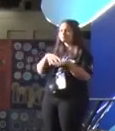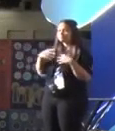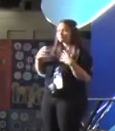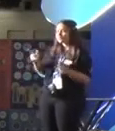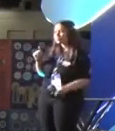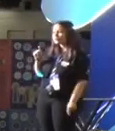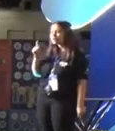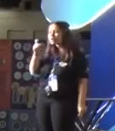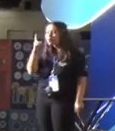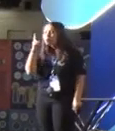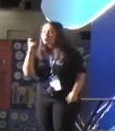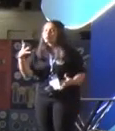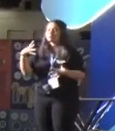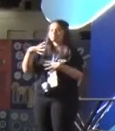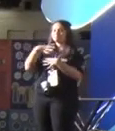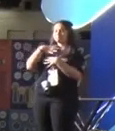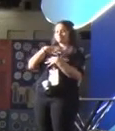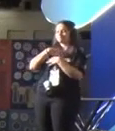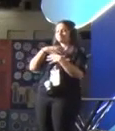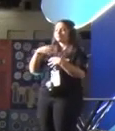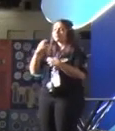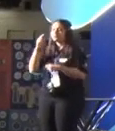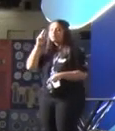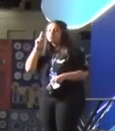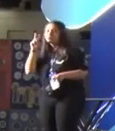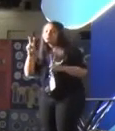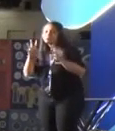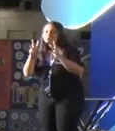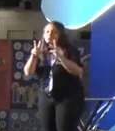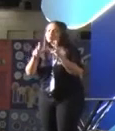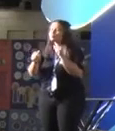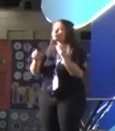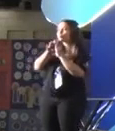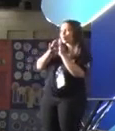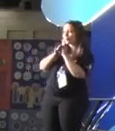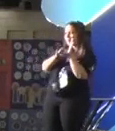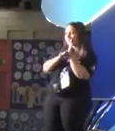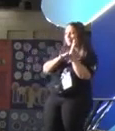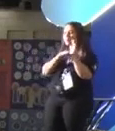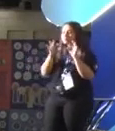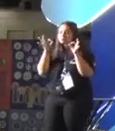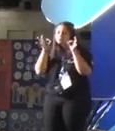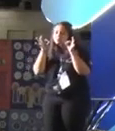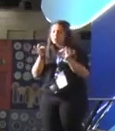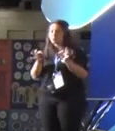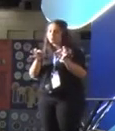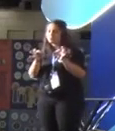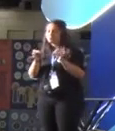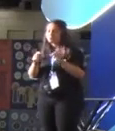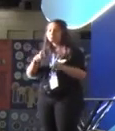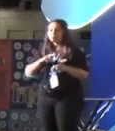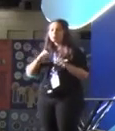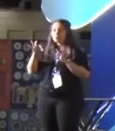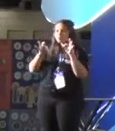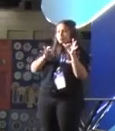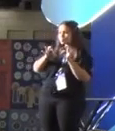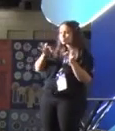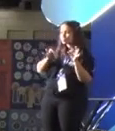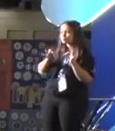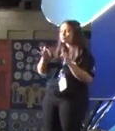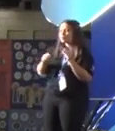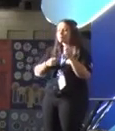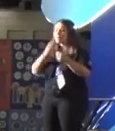down, because there is a specific mindset that goes with conspiracy theories. It's often about exclusion, about